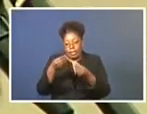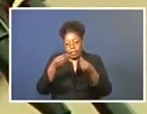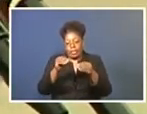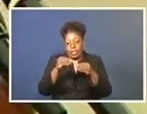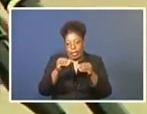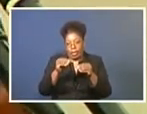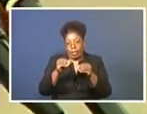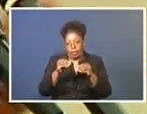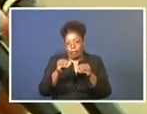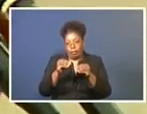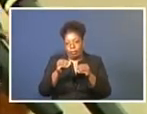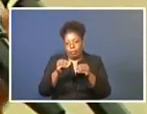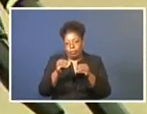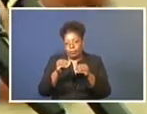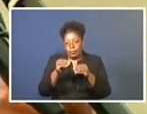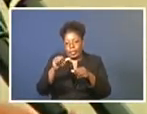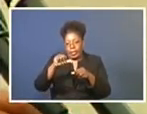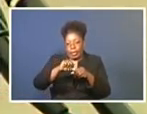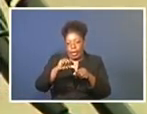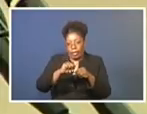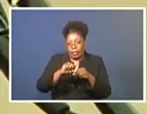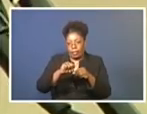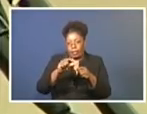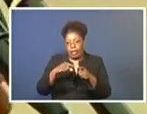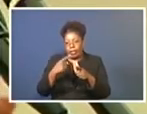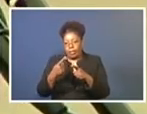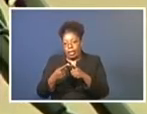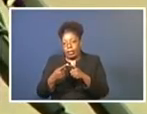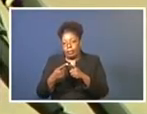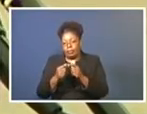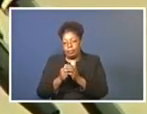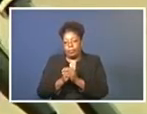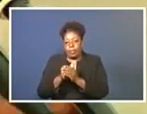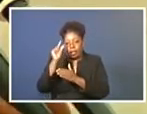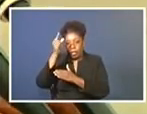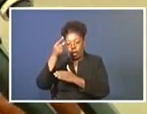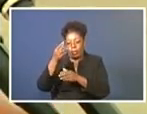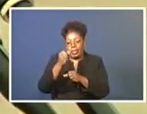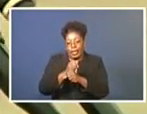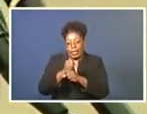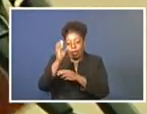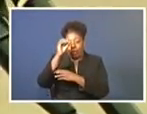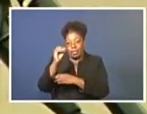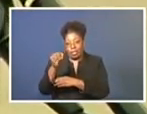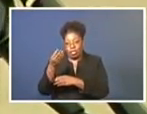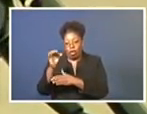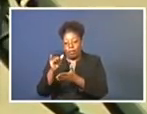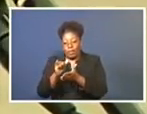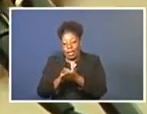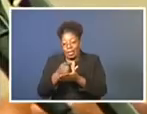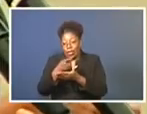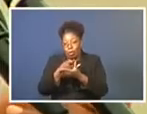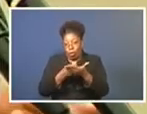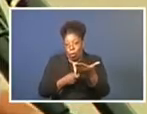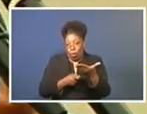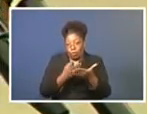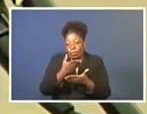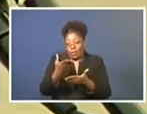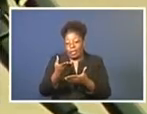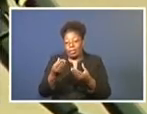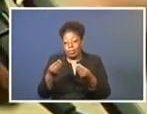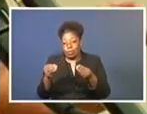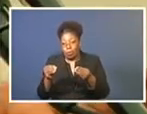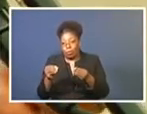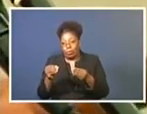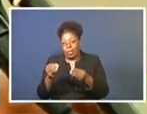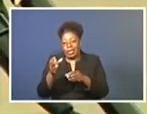wholesaler gets 33 cents per gallon. The government gets a percentage of that. The cost of goods sold goes